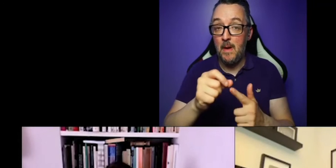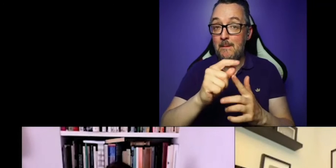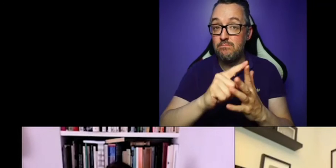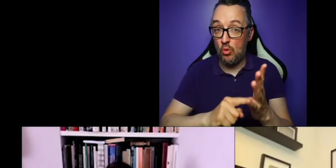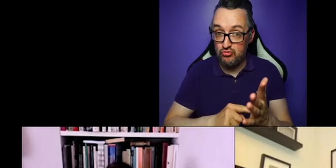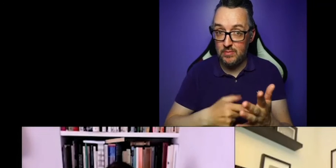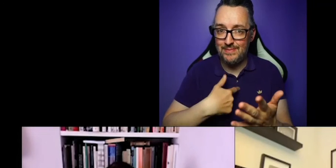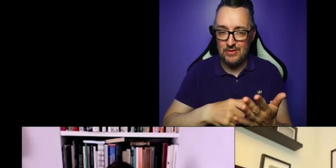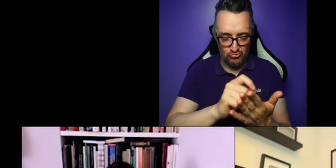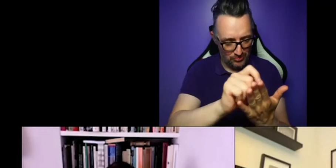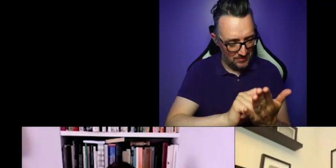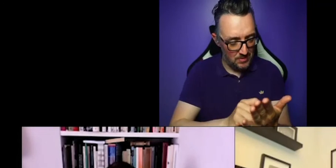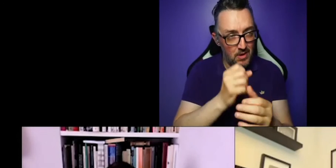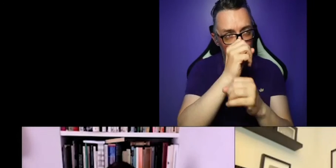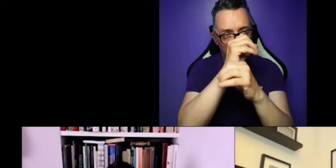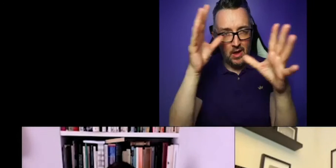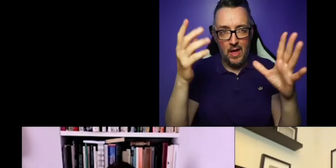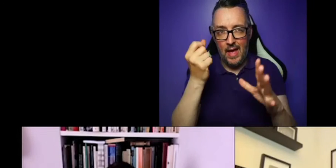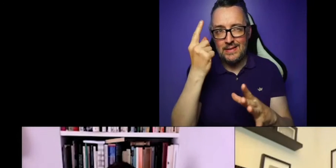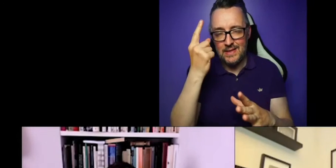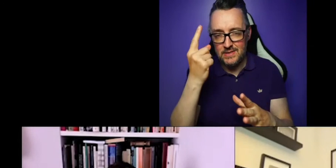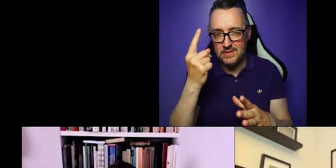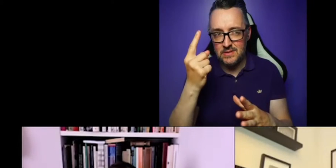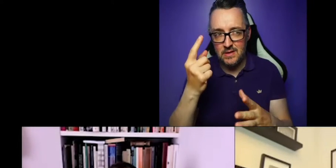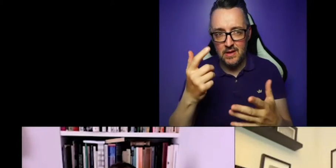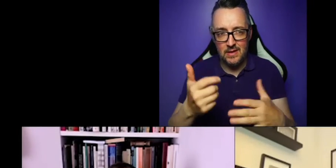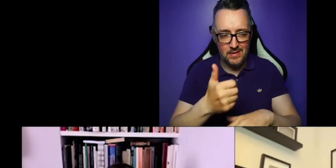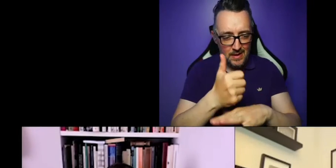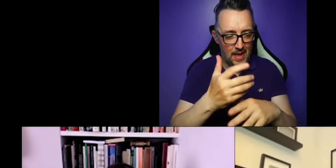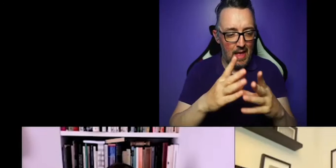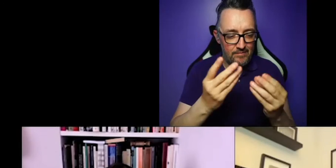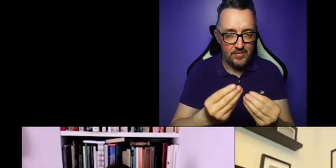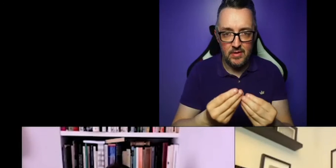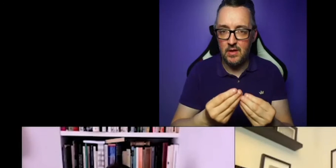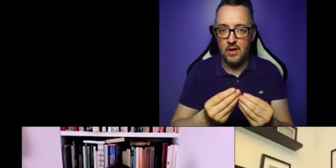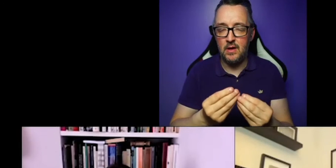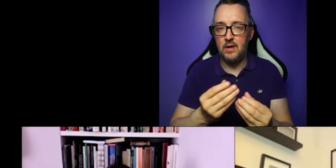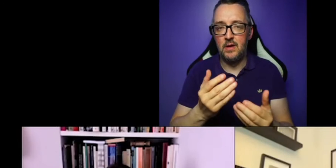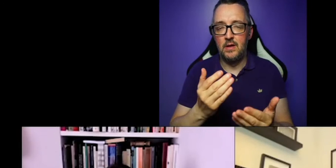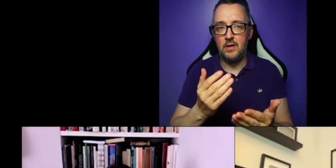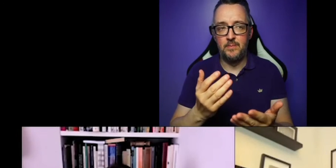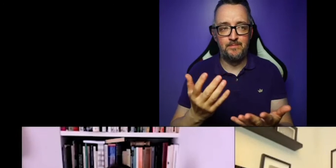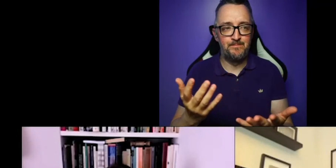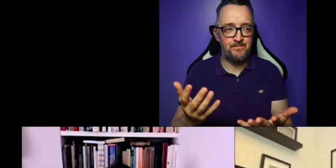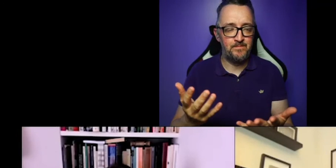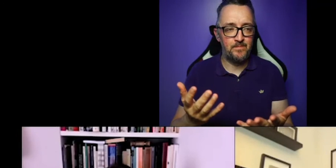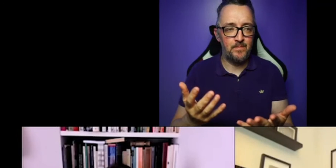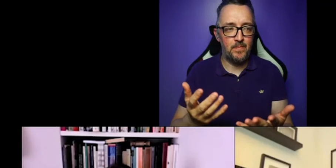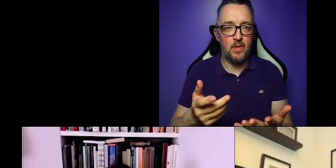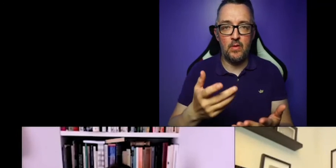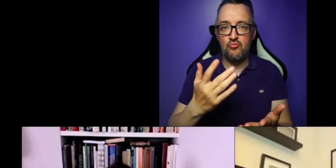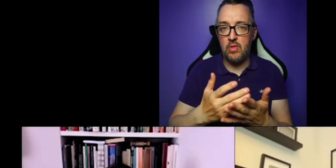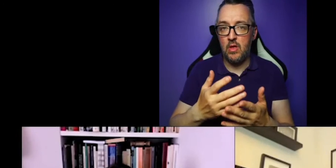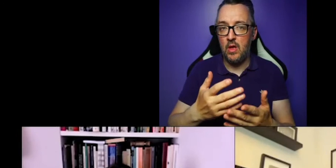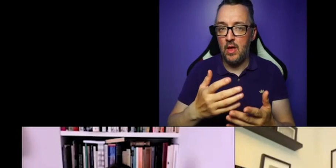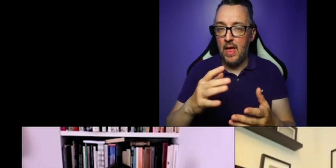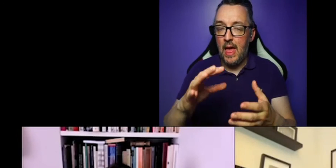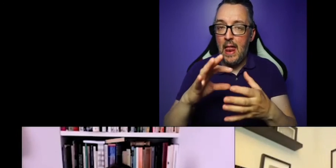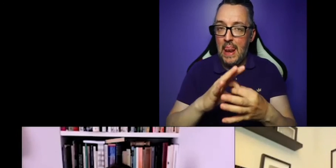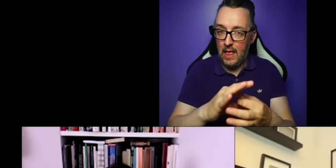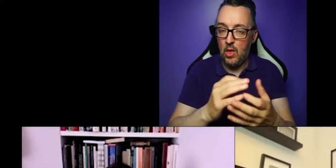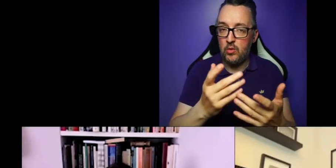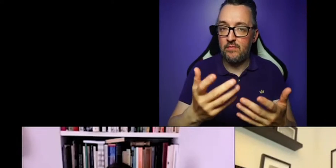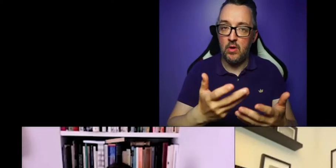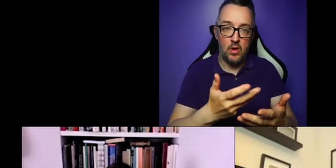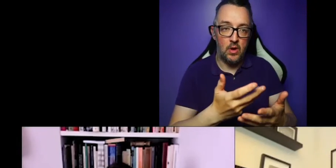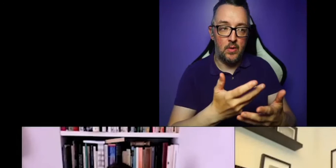the project and conceiving of it. But it does also flow from a lot of the consultancy work that